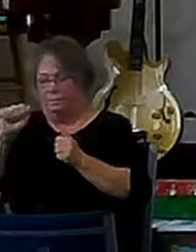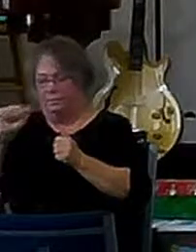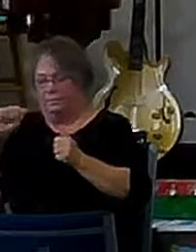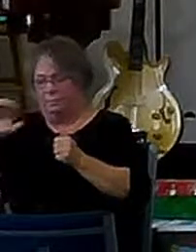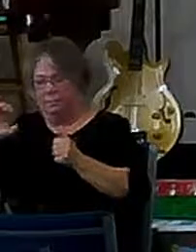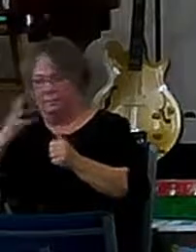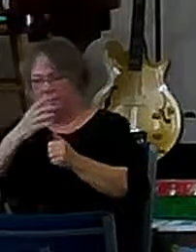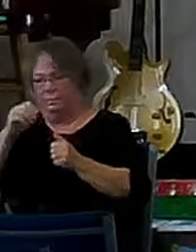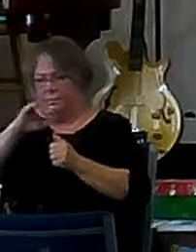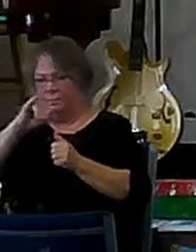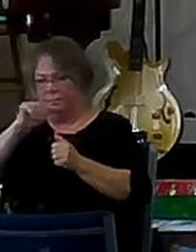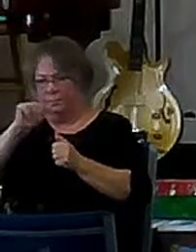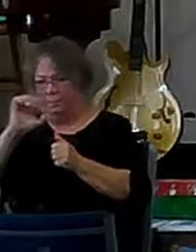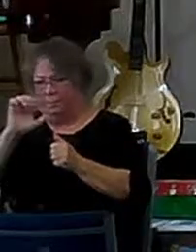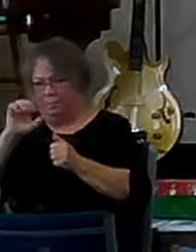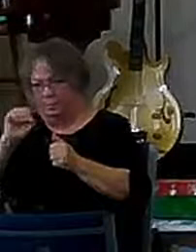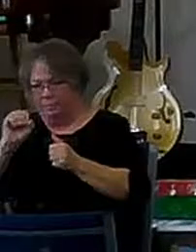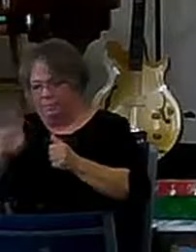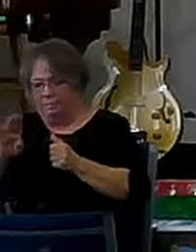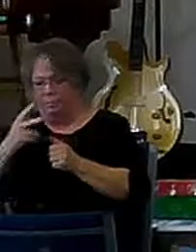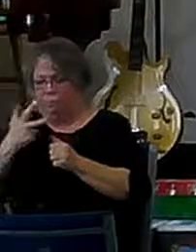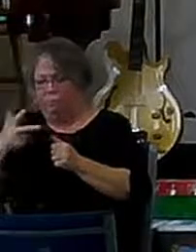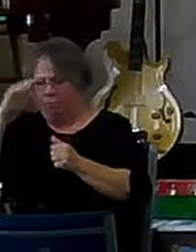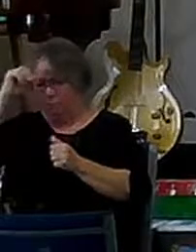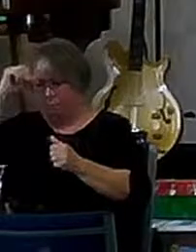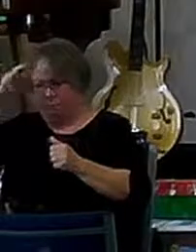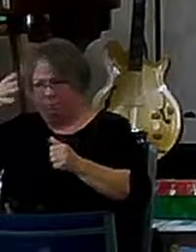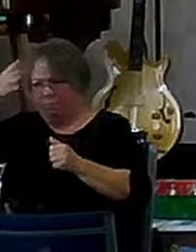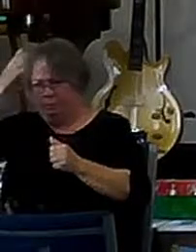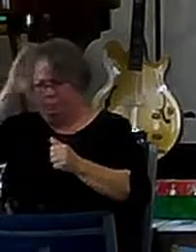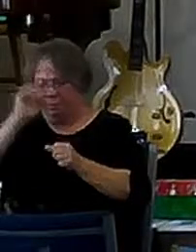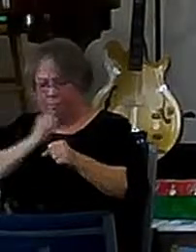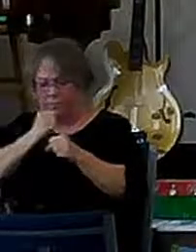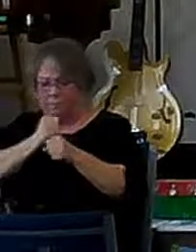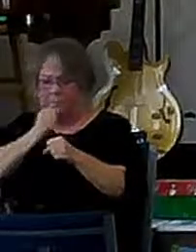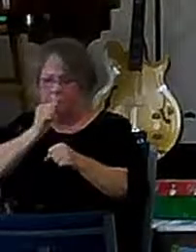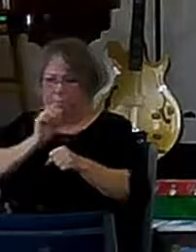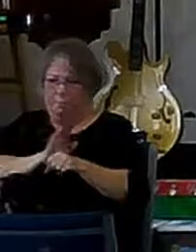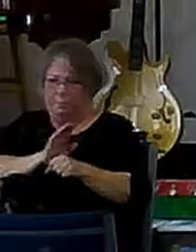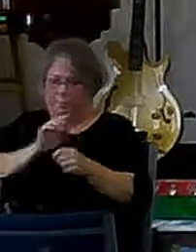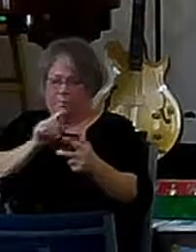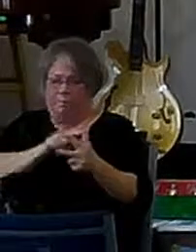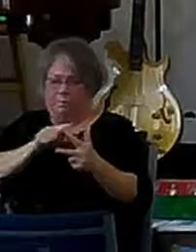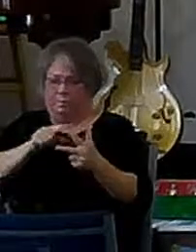the God who is faithful to his promises.